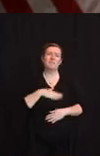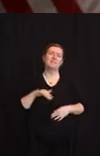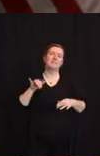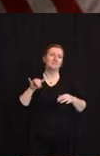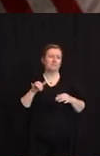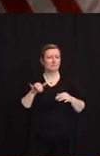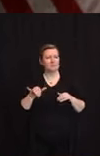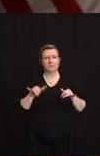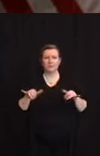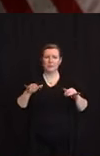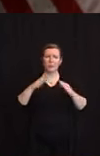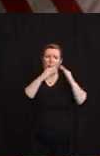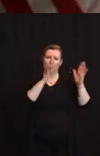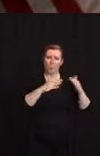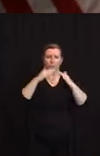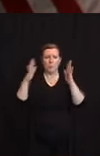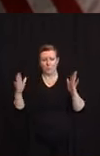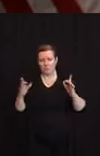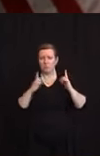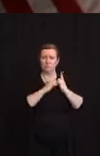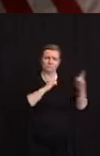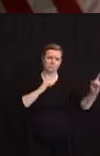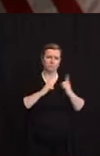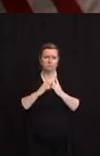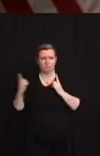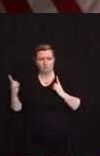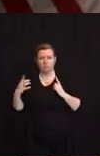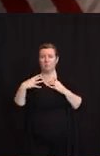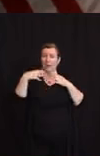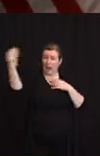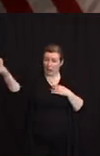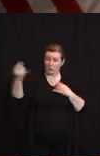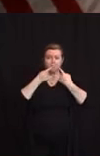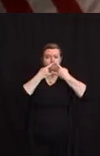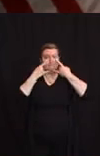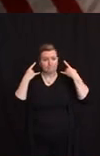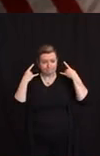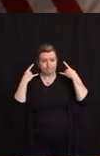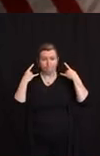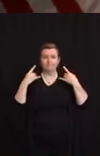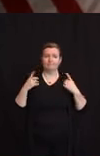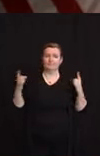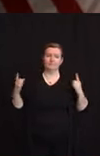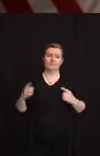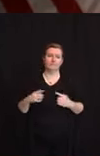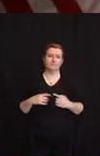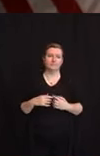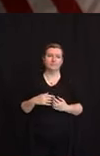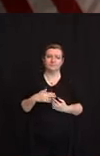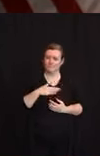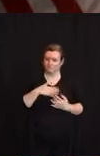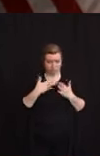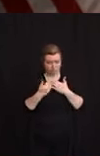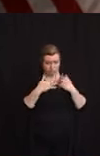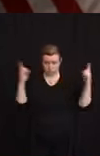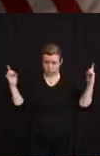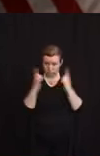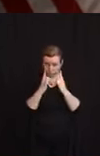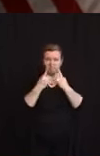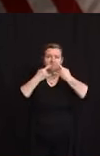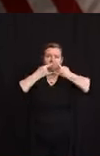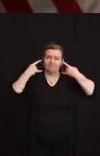from each other, wearing masks whenever you're going out or near anybody. Be careful with some bad weather, which may still